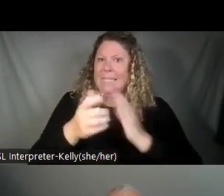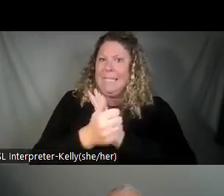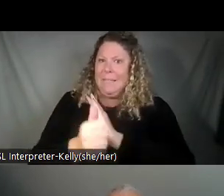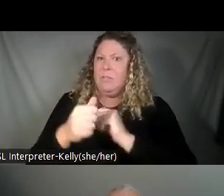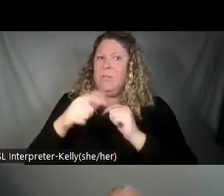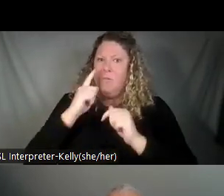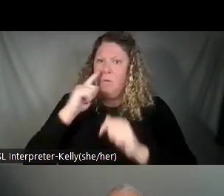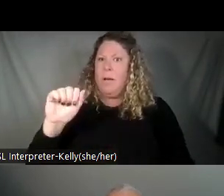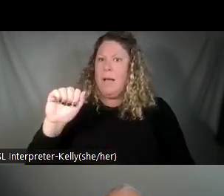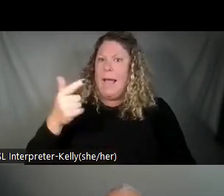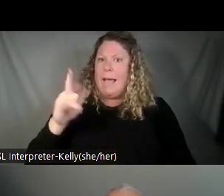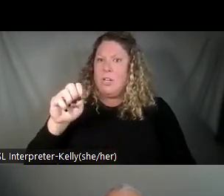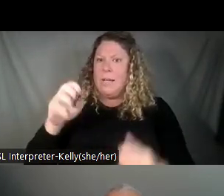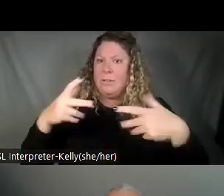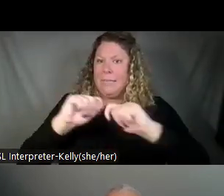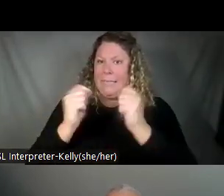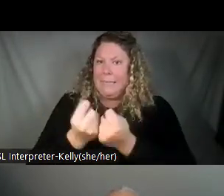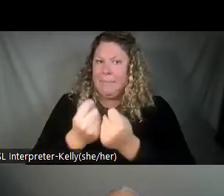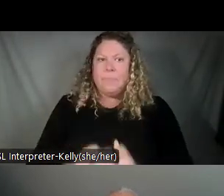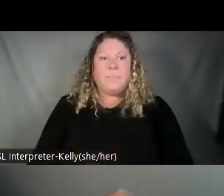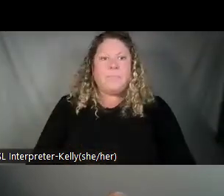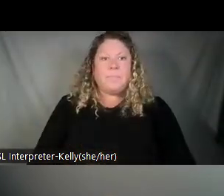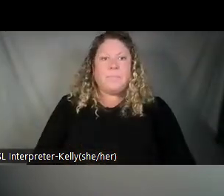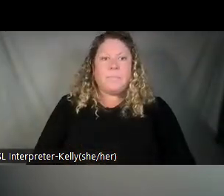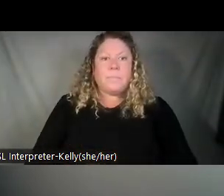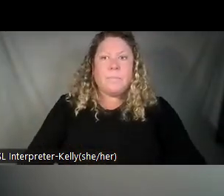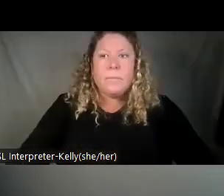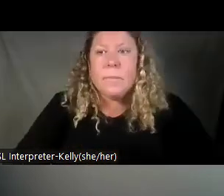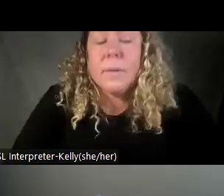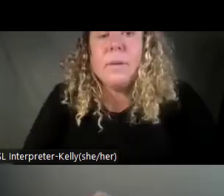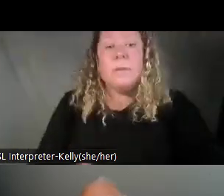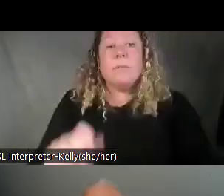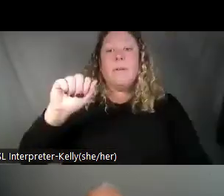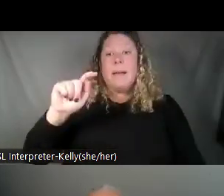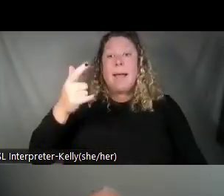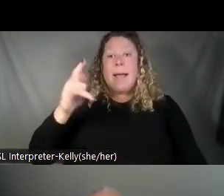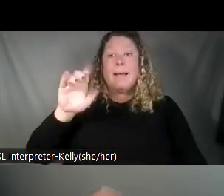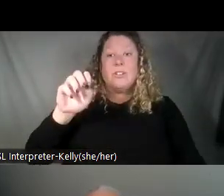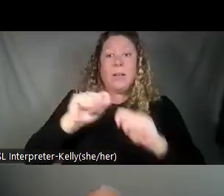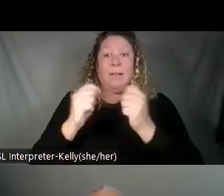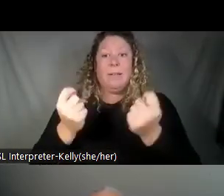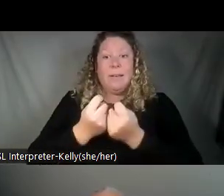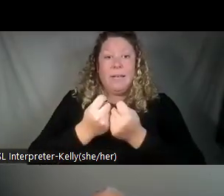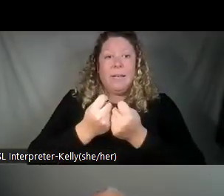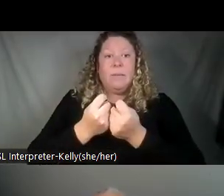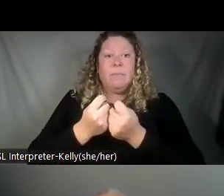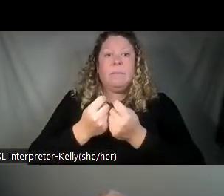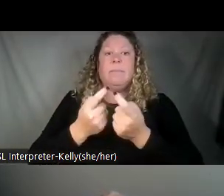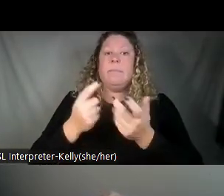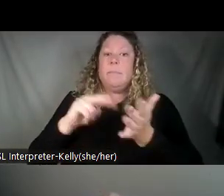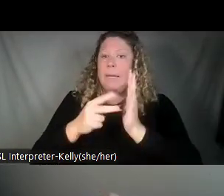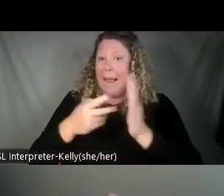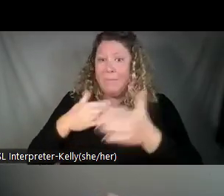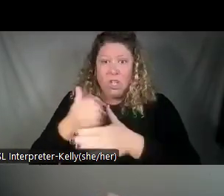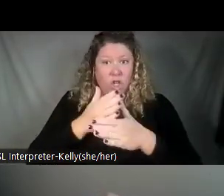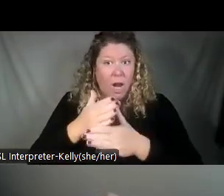So to quickly summarize on an agile team, we're talking about shared values